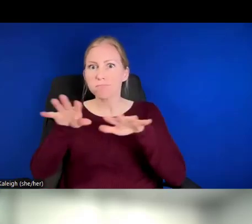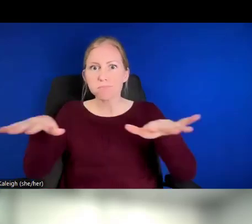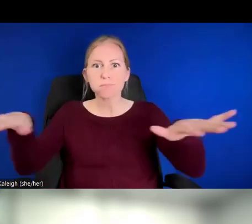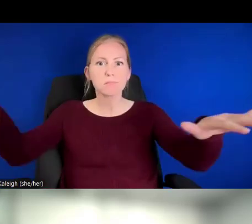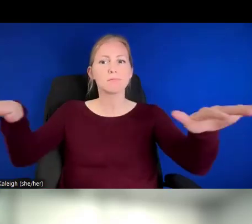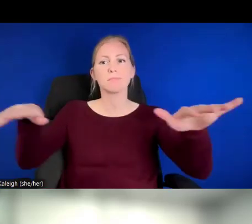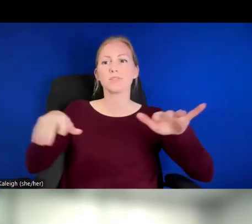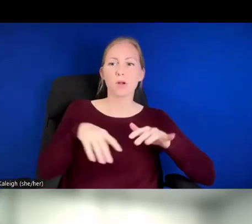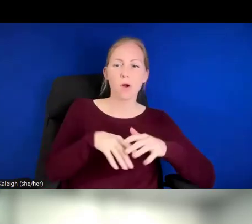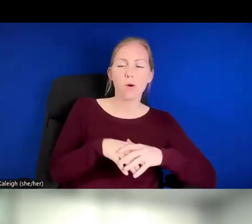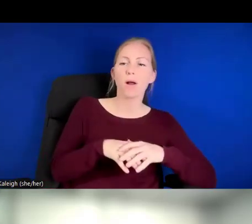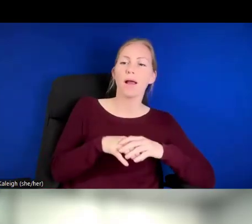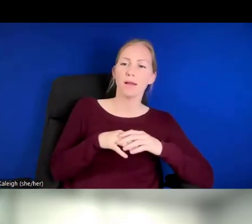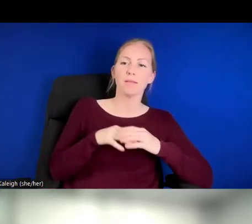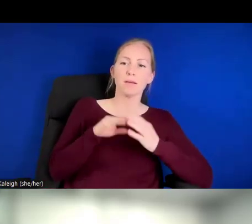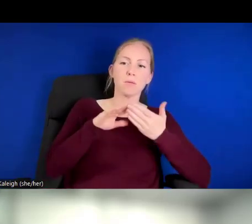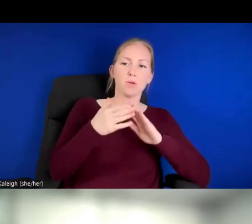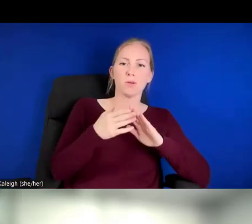that change.